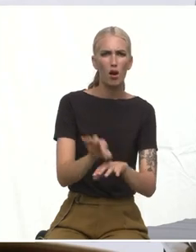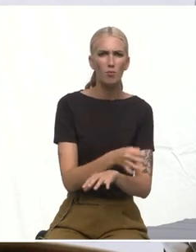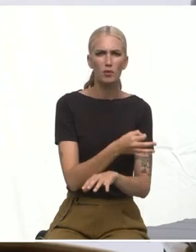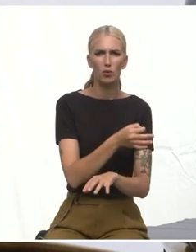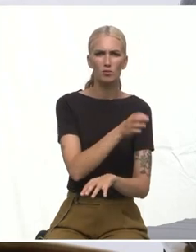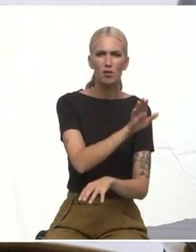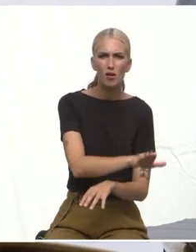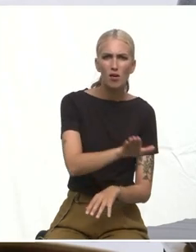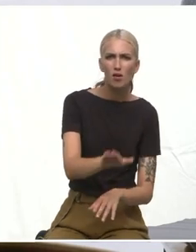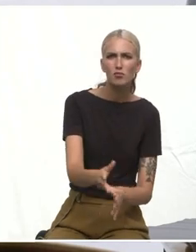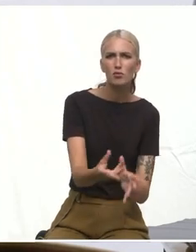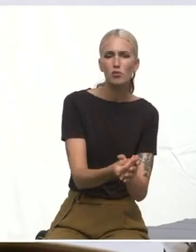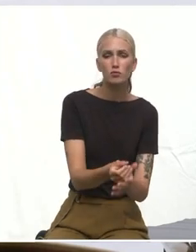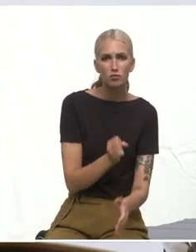kids,